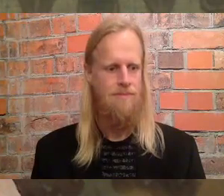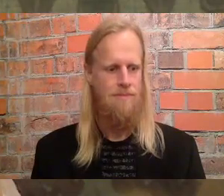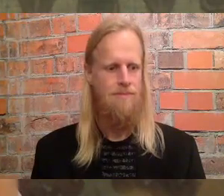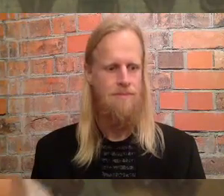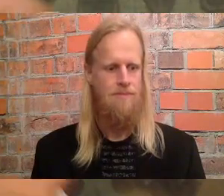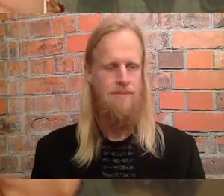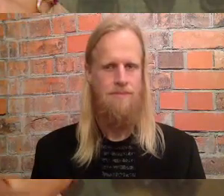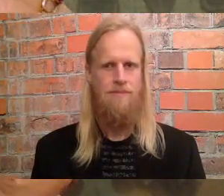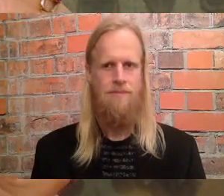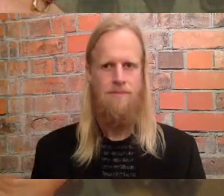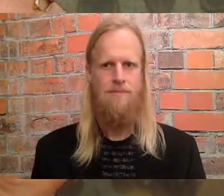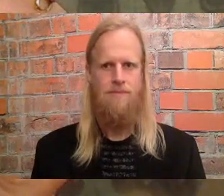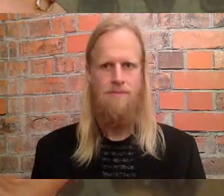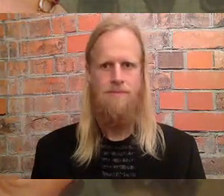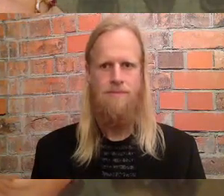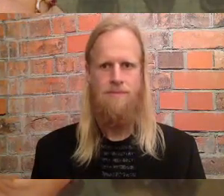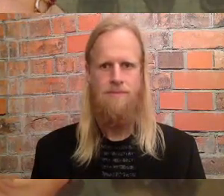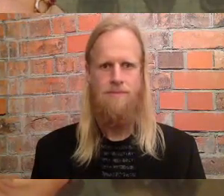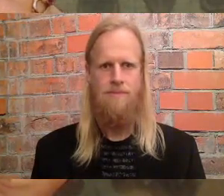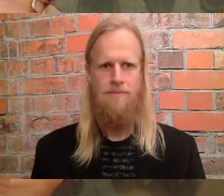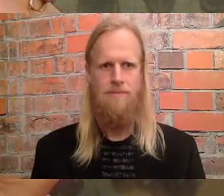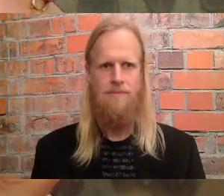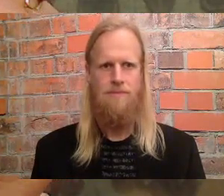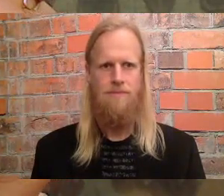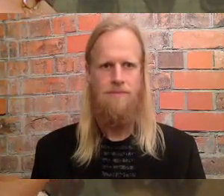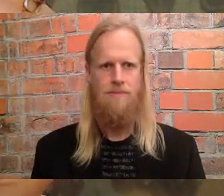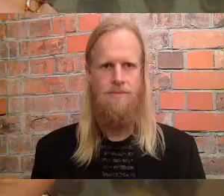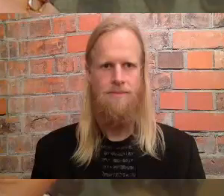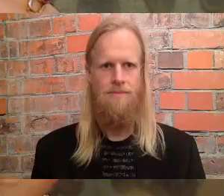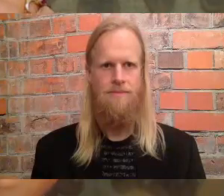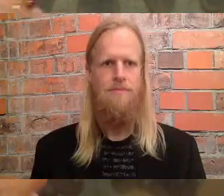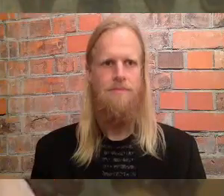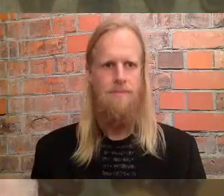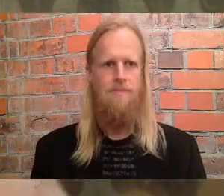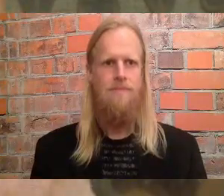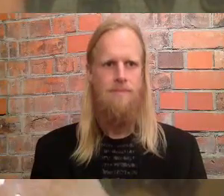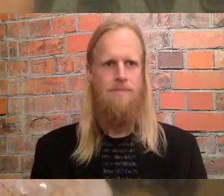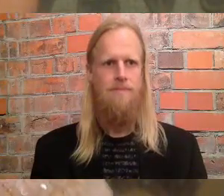that way to share with your family and your community.